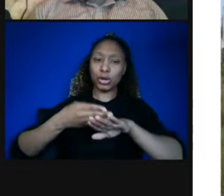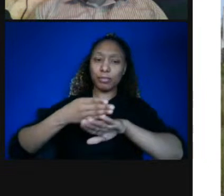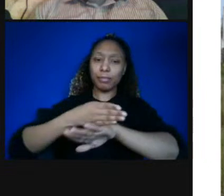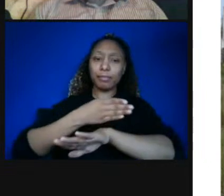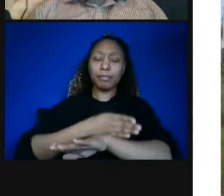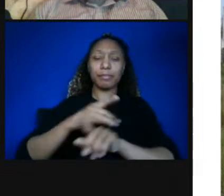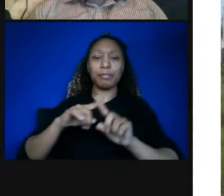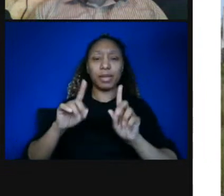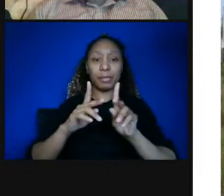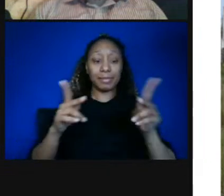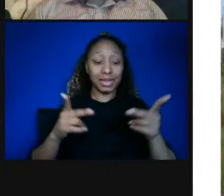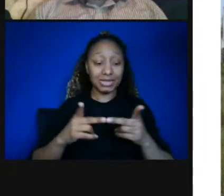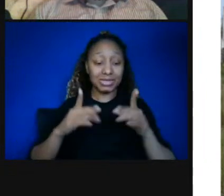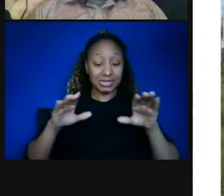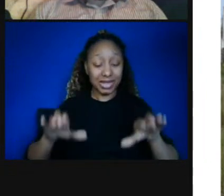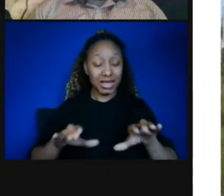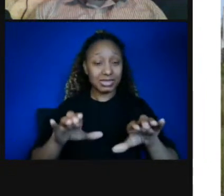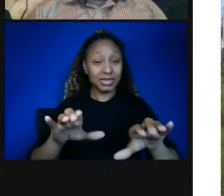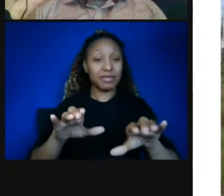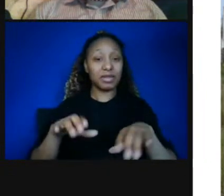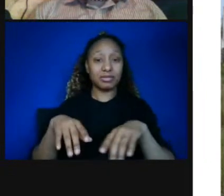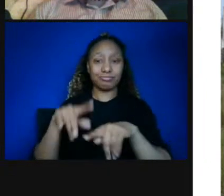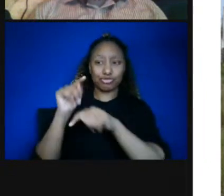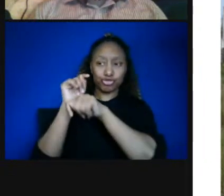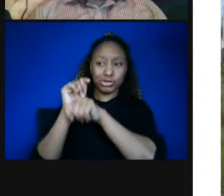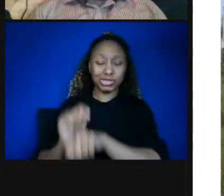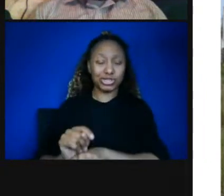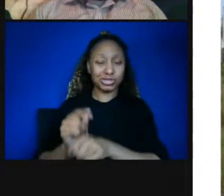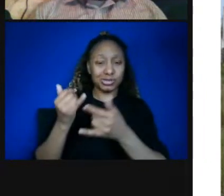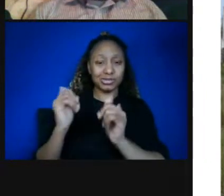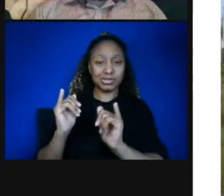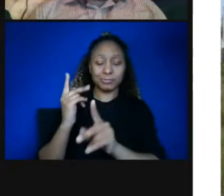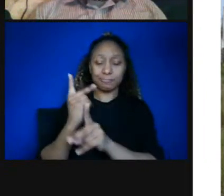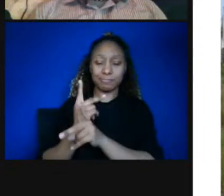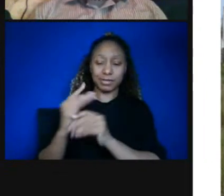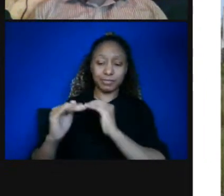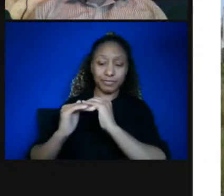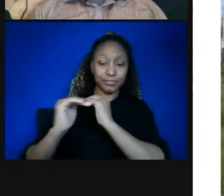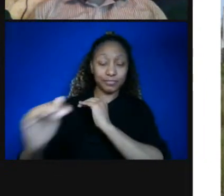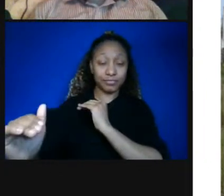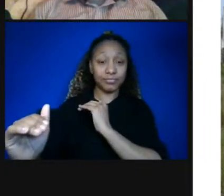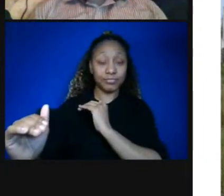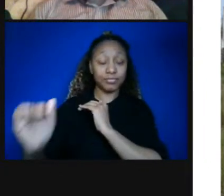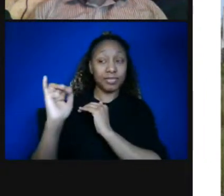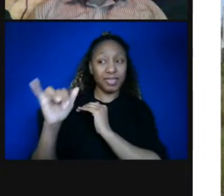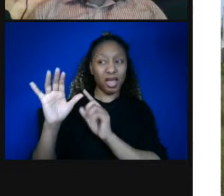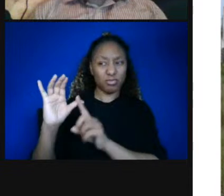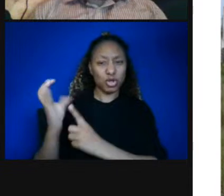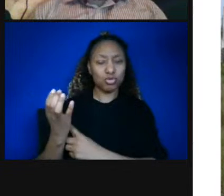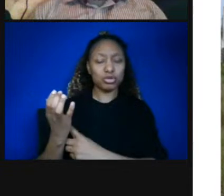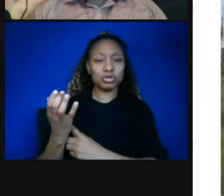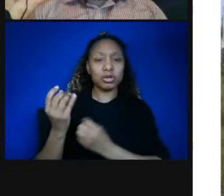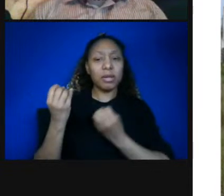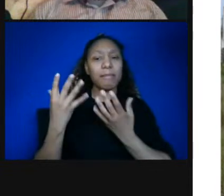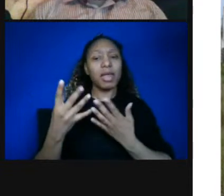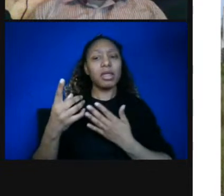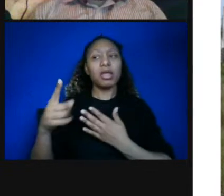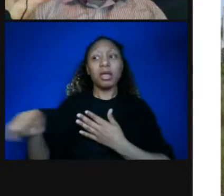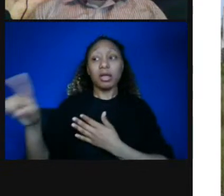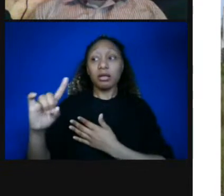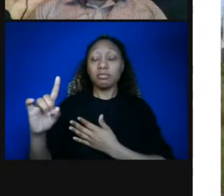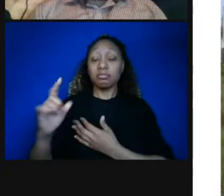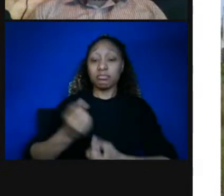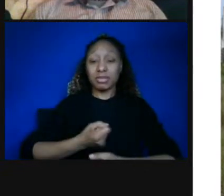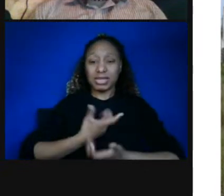places, activities, and traditions that were still maintained and were culturally defining, many tribes also expressed a